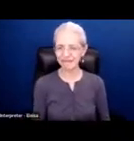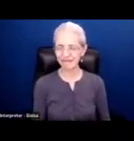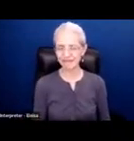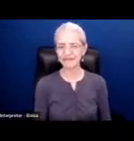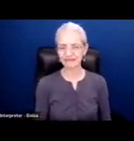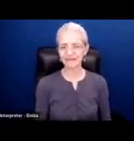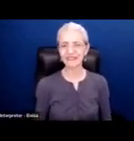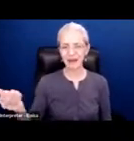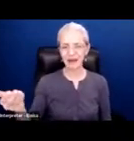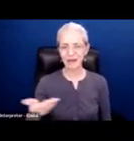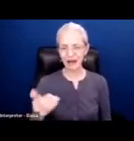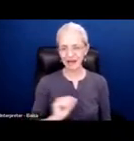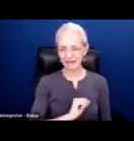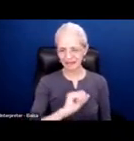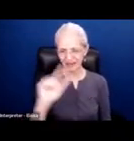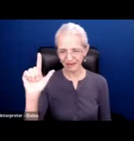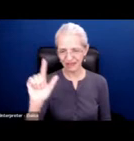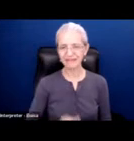Welcome to everyone.